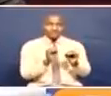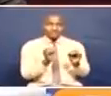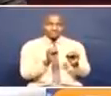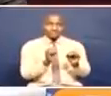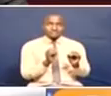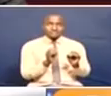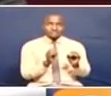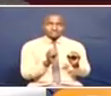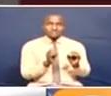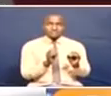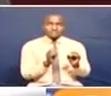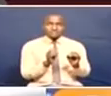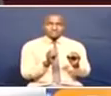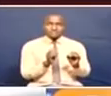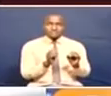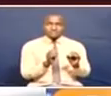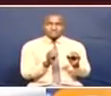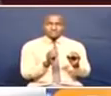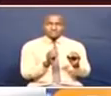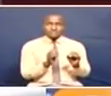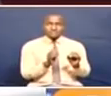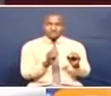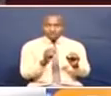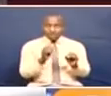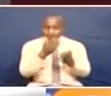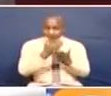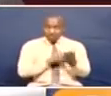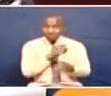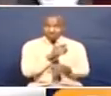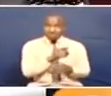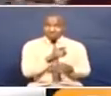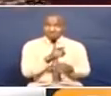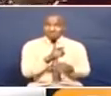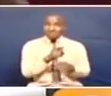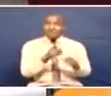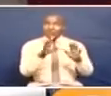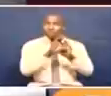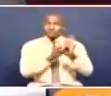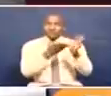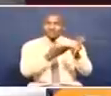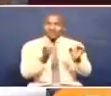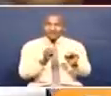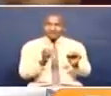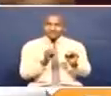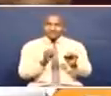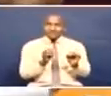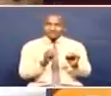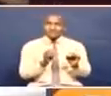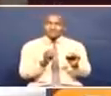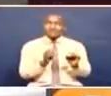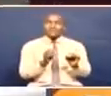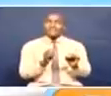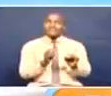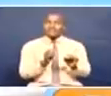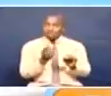Which form? Leave you know, the security features on the forms. It's not the constitution. Leave the constitution. It's not in any statute. It's not even